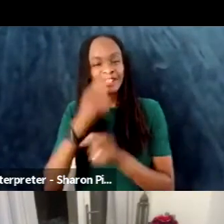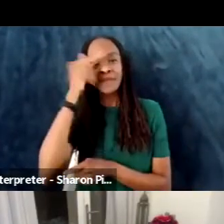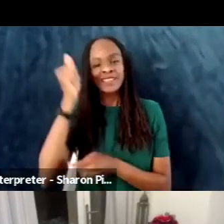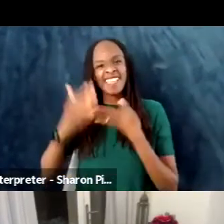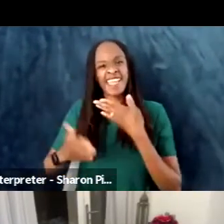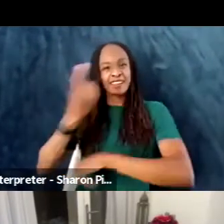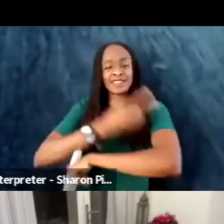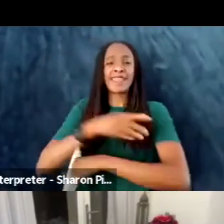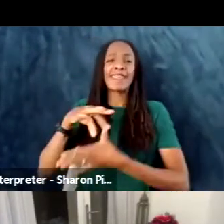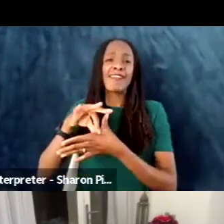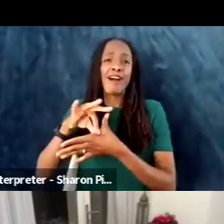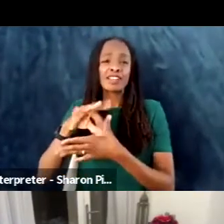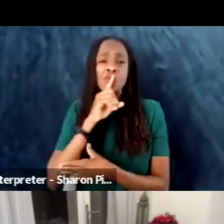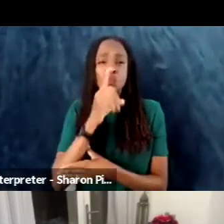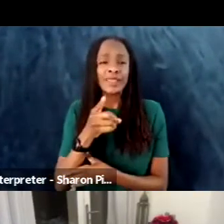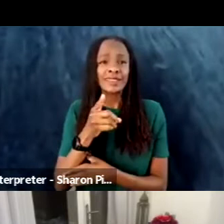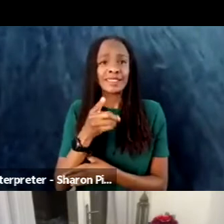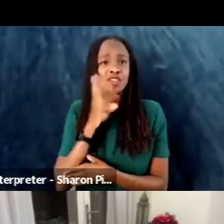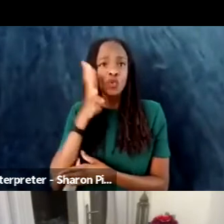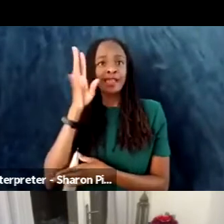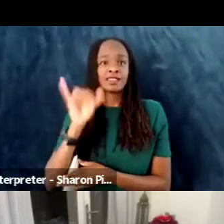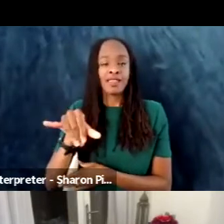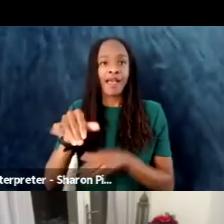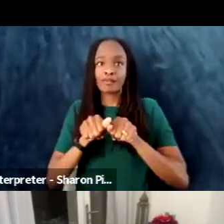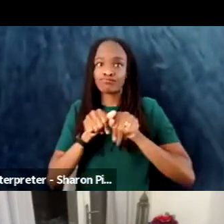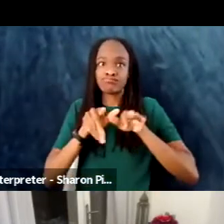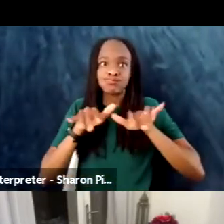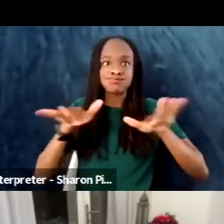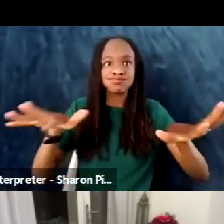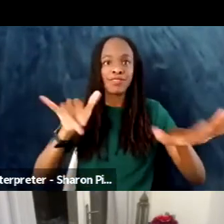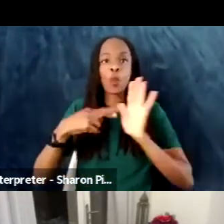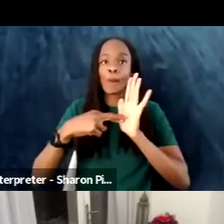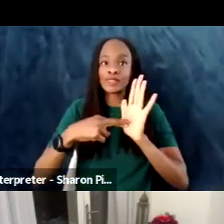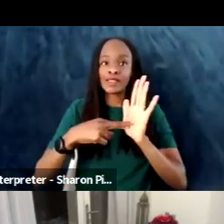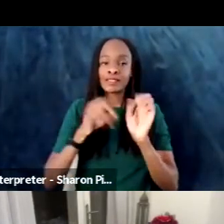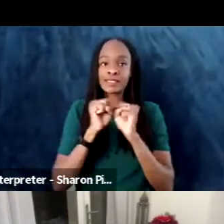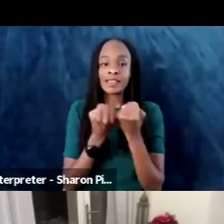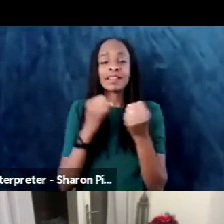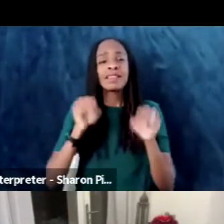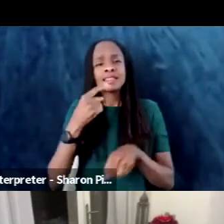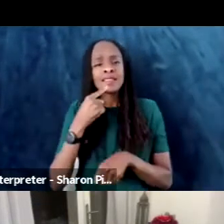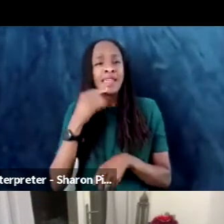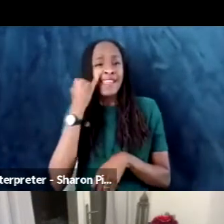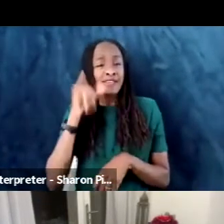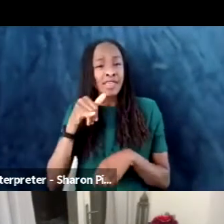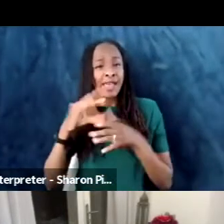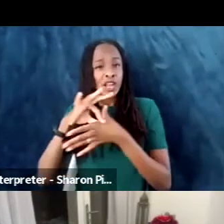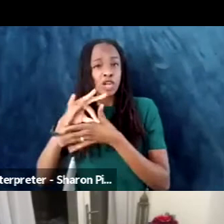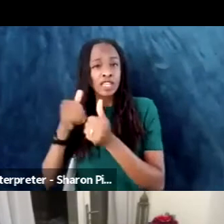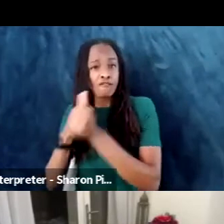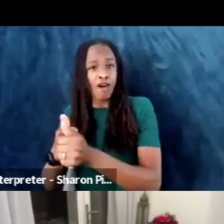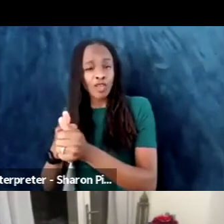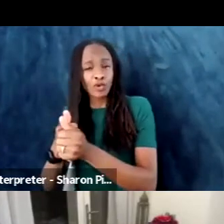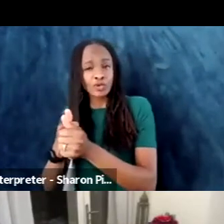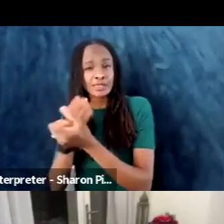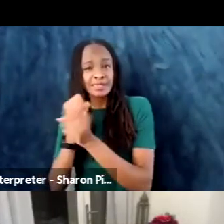content really creates that narrative which represents the society. Now, you can say whether the content follows the society or society